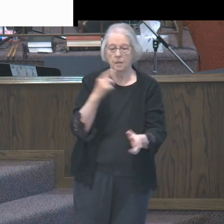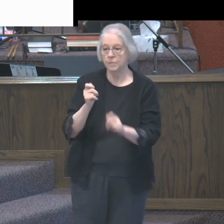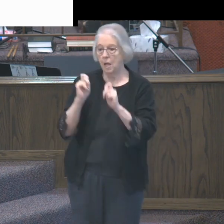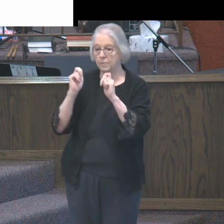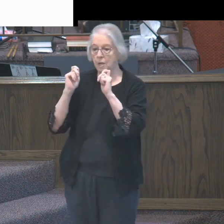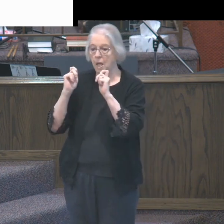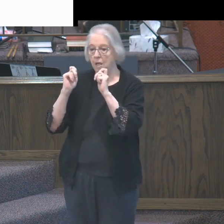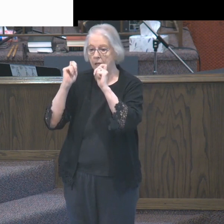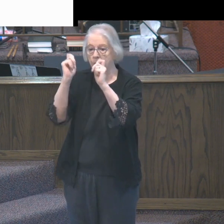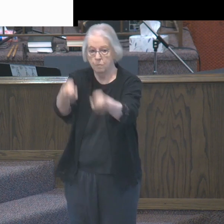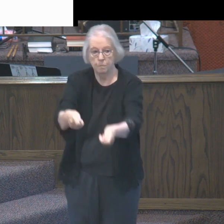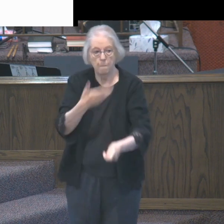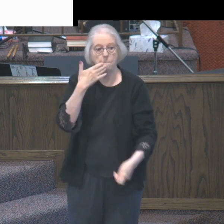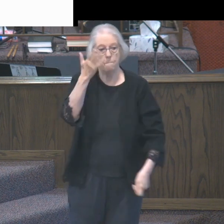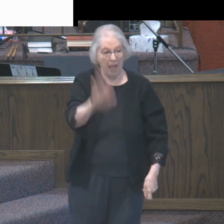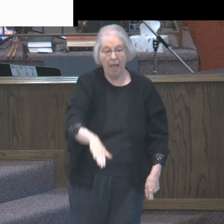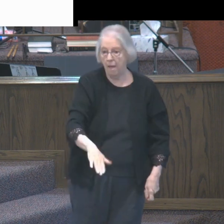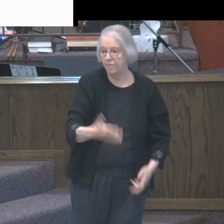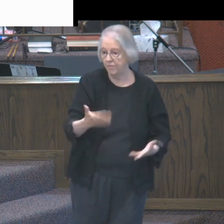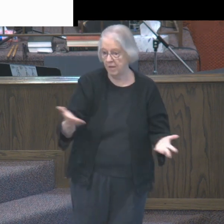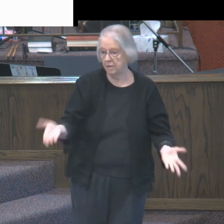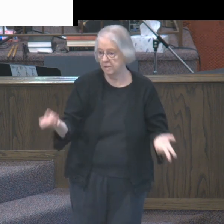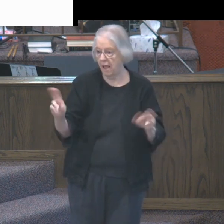There were times when I wondered